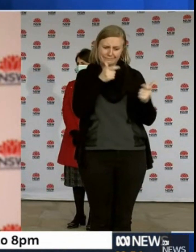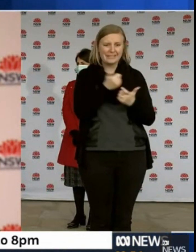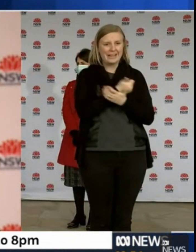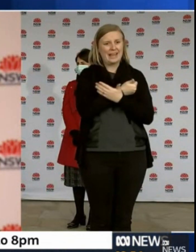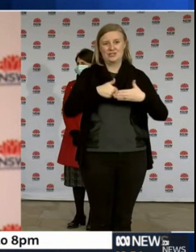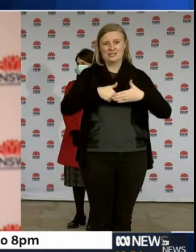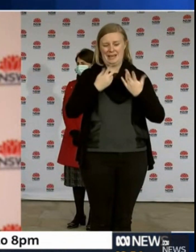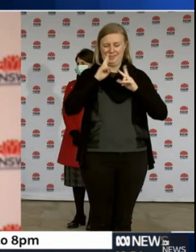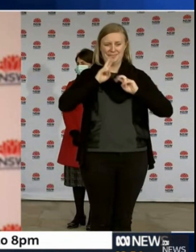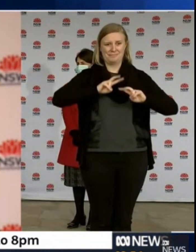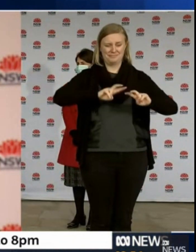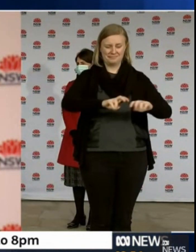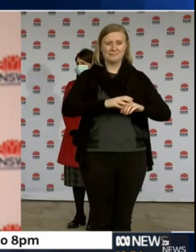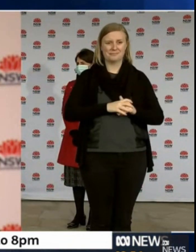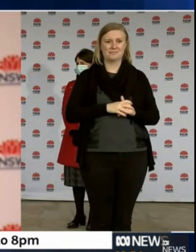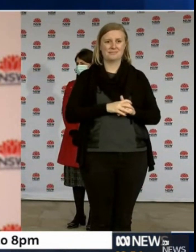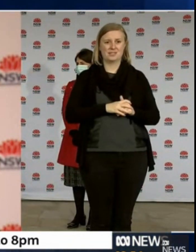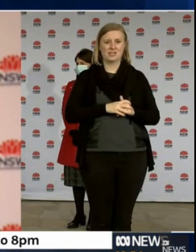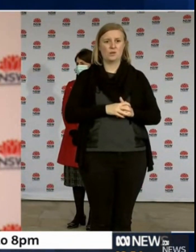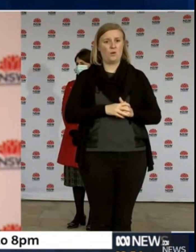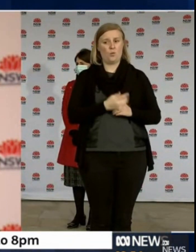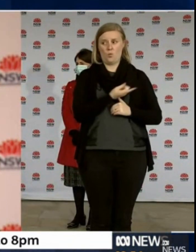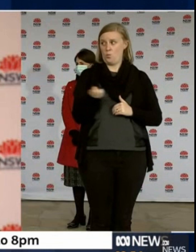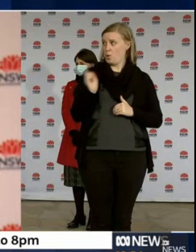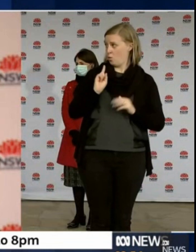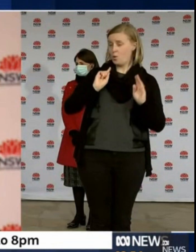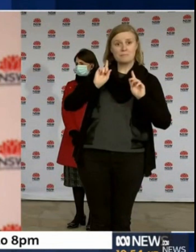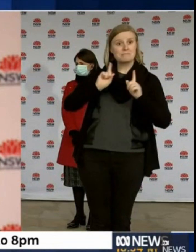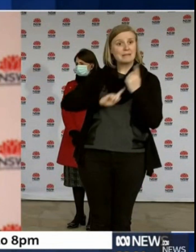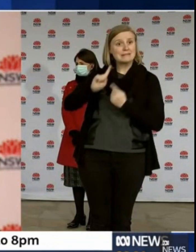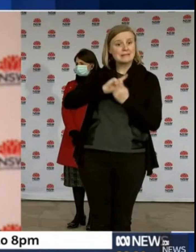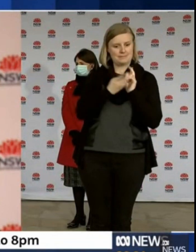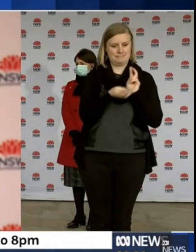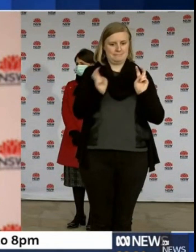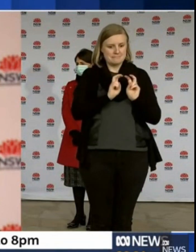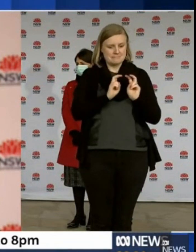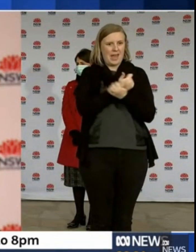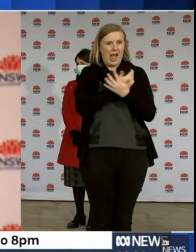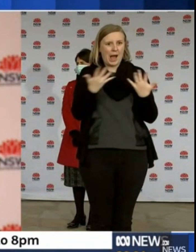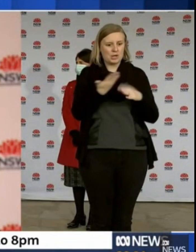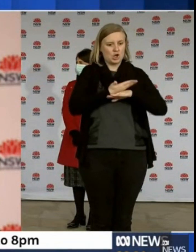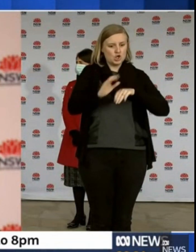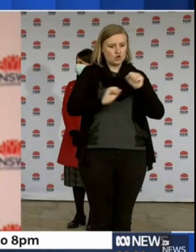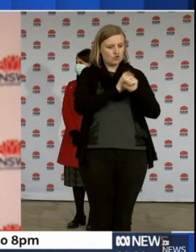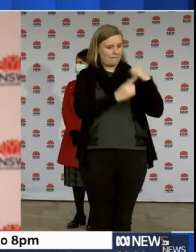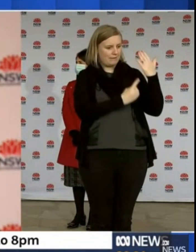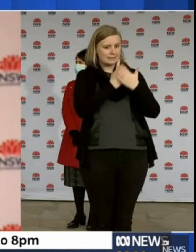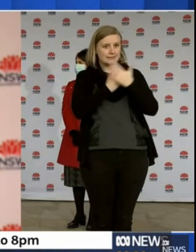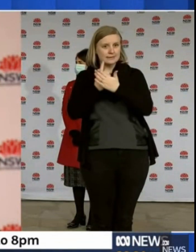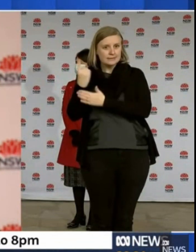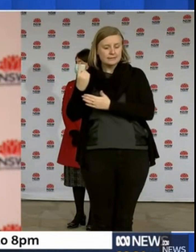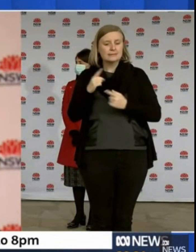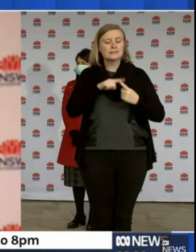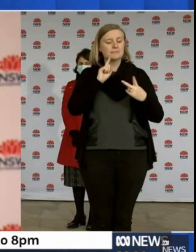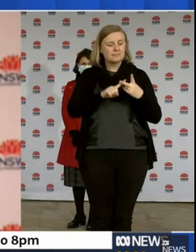So when we sit down, we look not only at the cases reported, but how many tests have come back negative